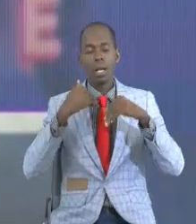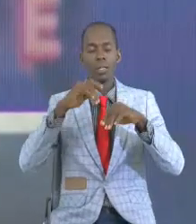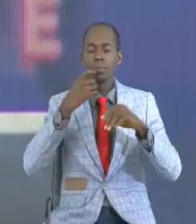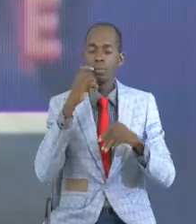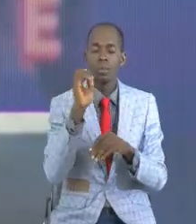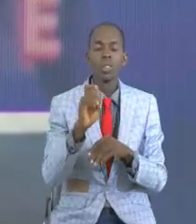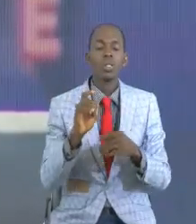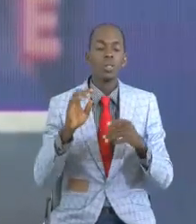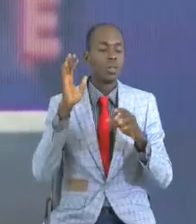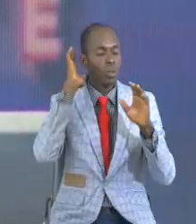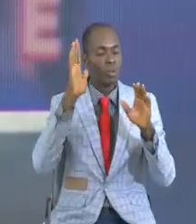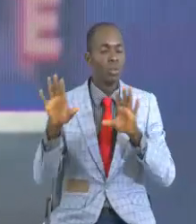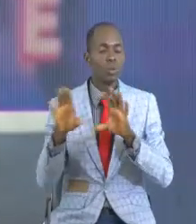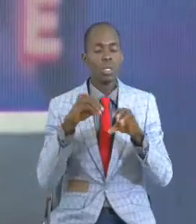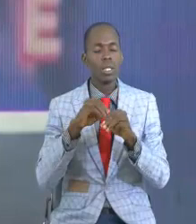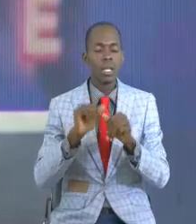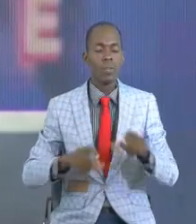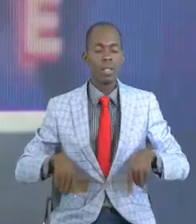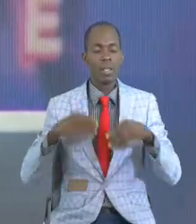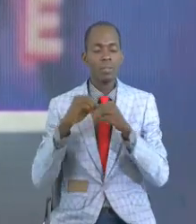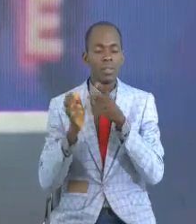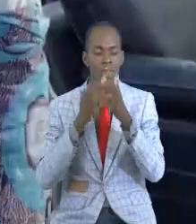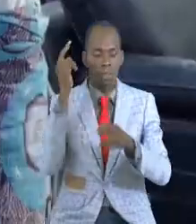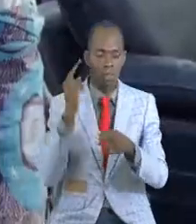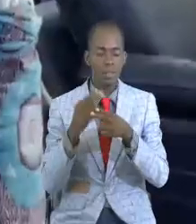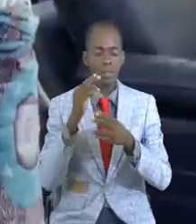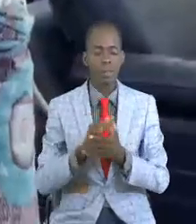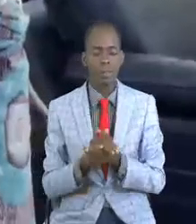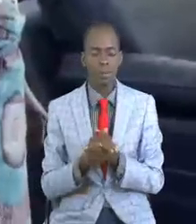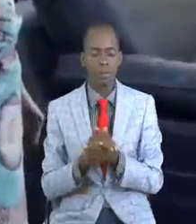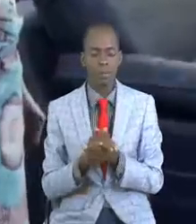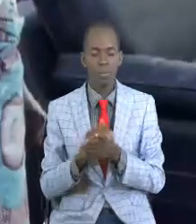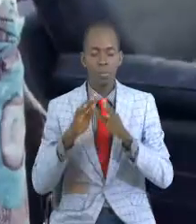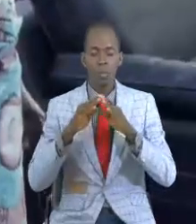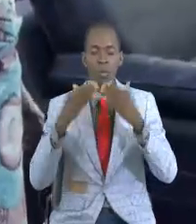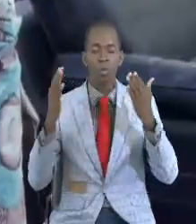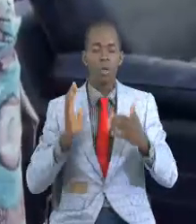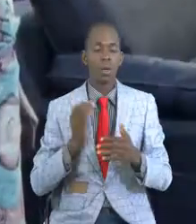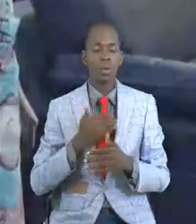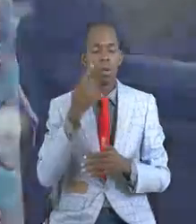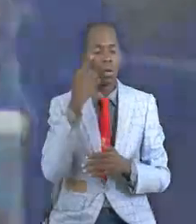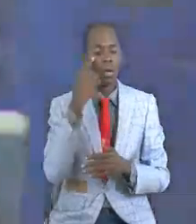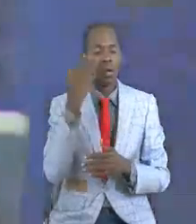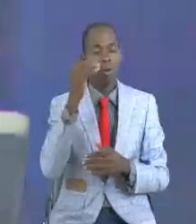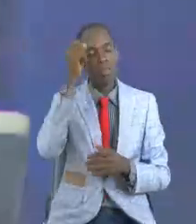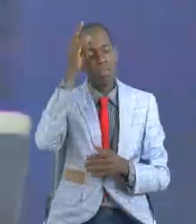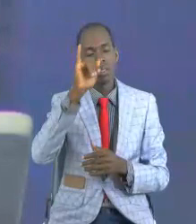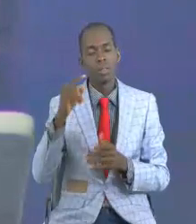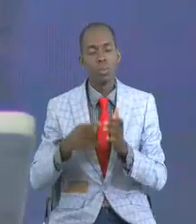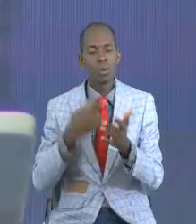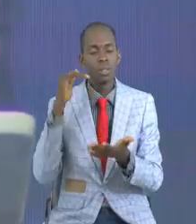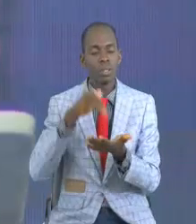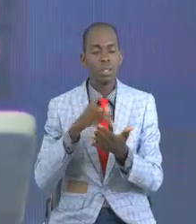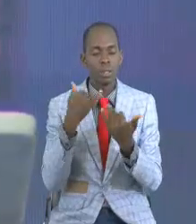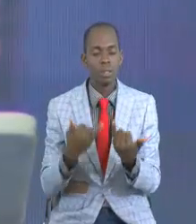every life in Jesus' name. Open our eyes of understanding once again this morning